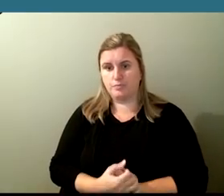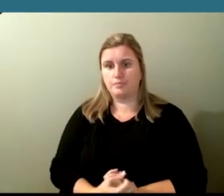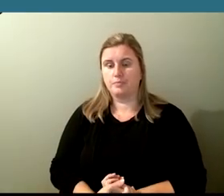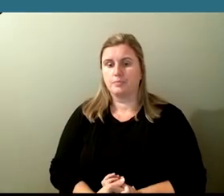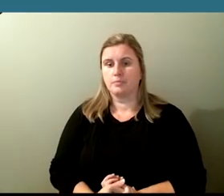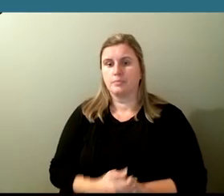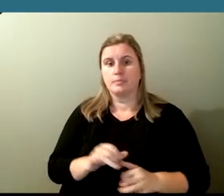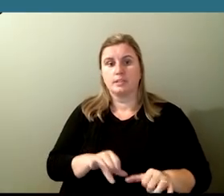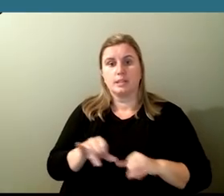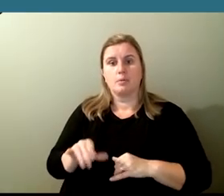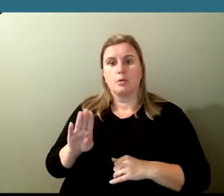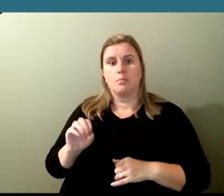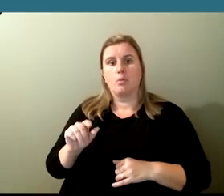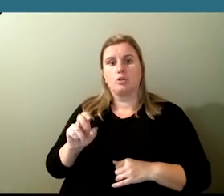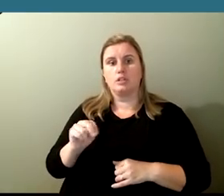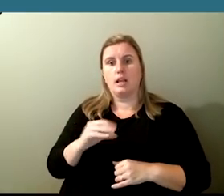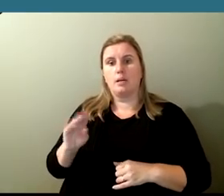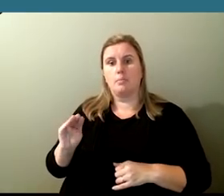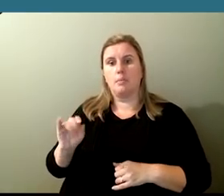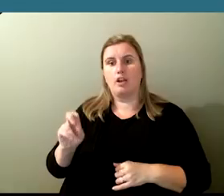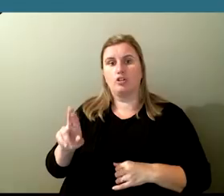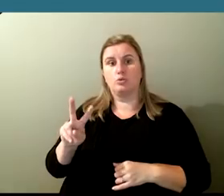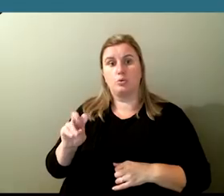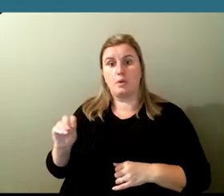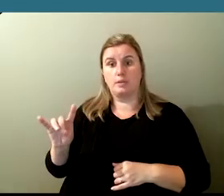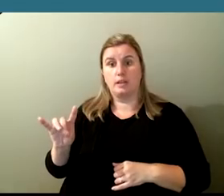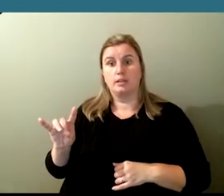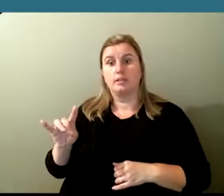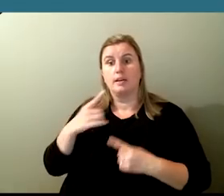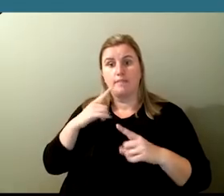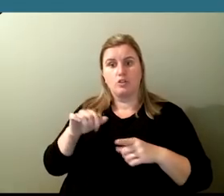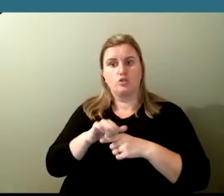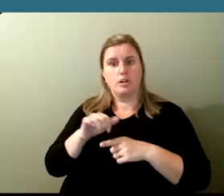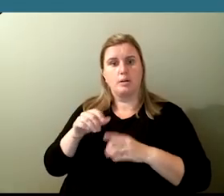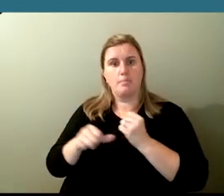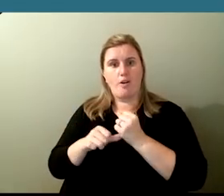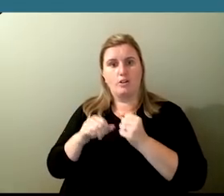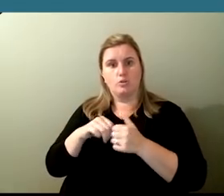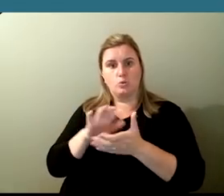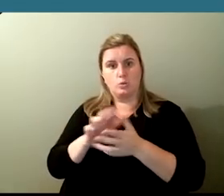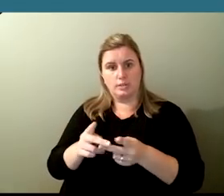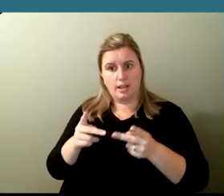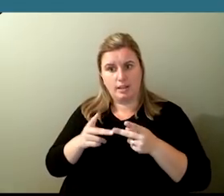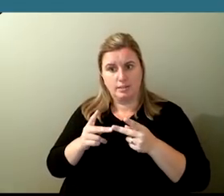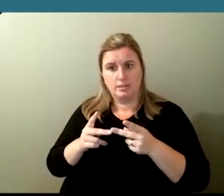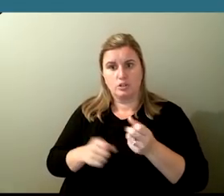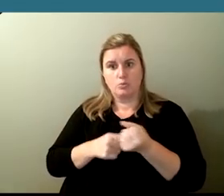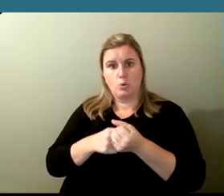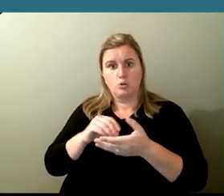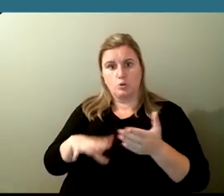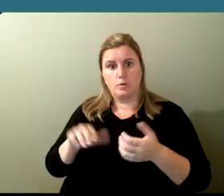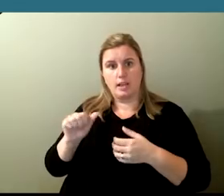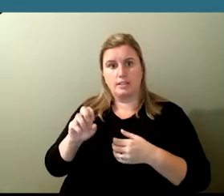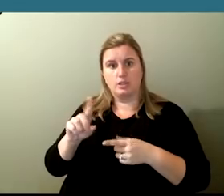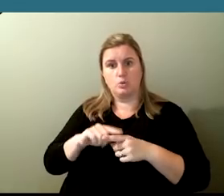Similarly, Bolton and Mayer in 2008 effectively trained paraeducators in school settings, and of course, paraeducators supporting students with ASD to